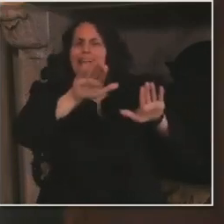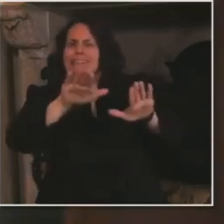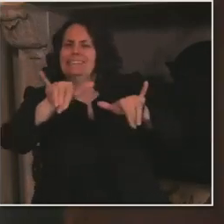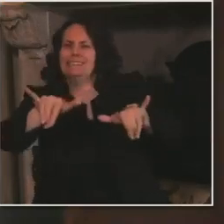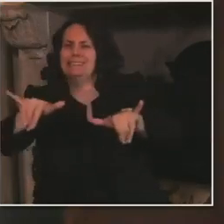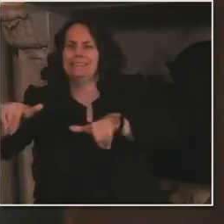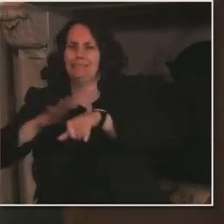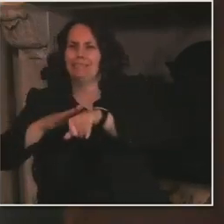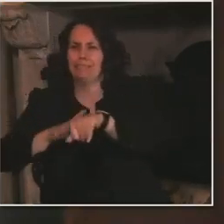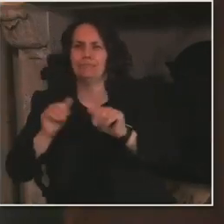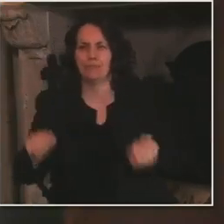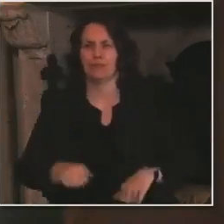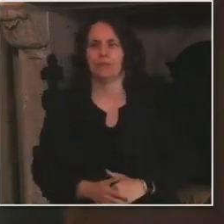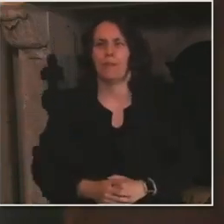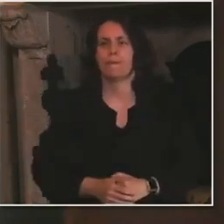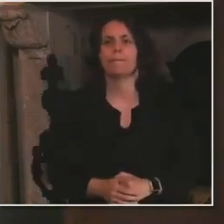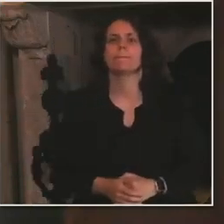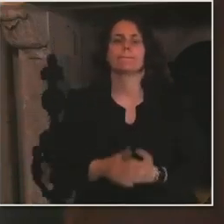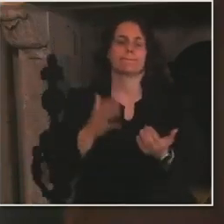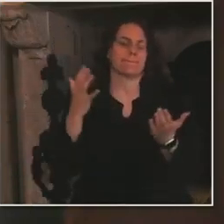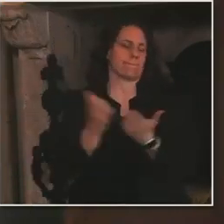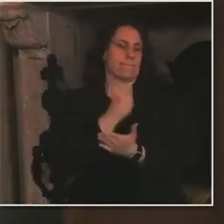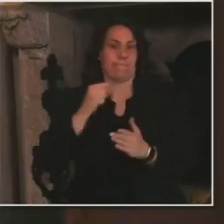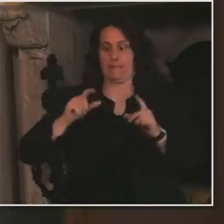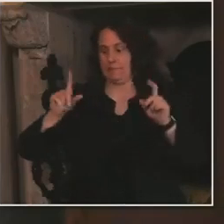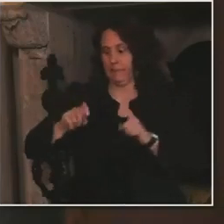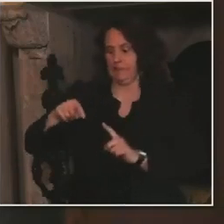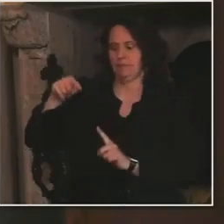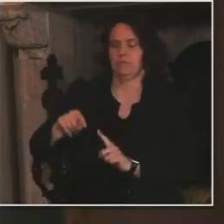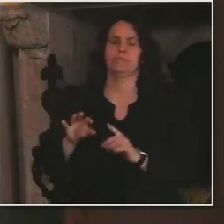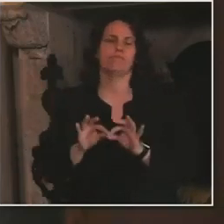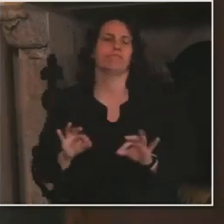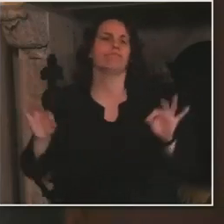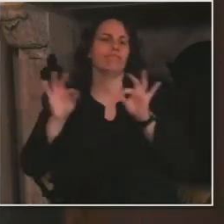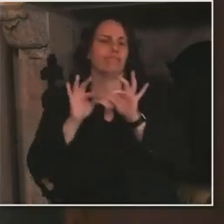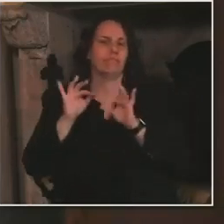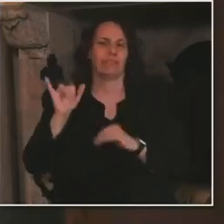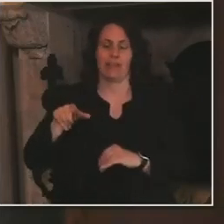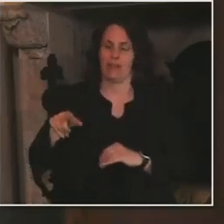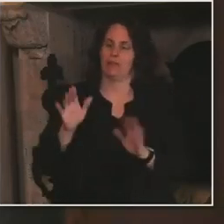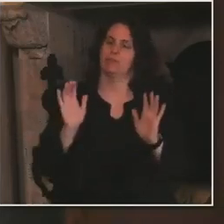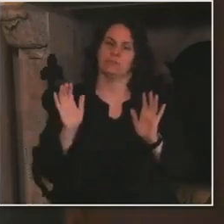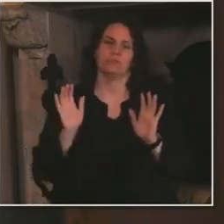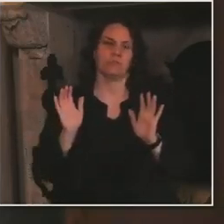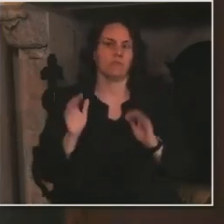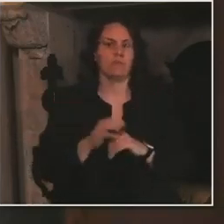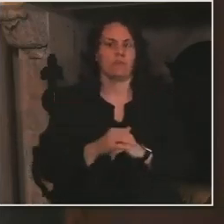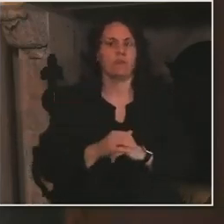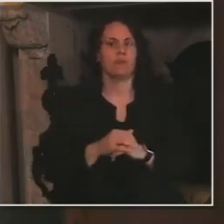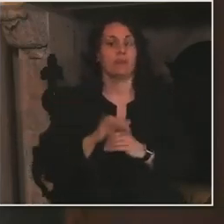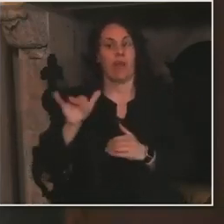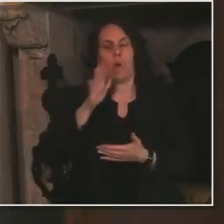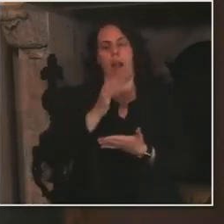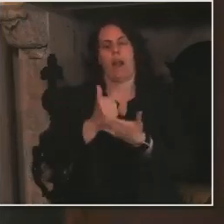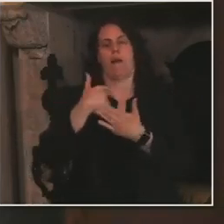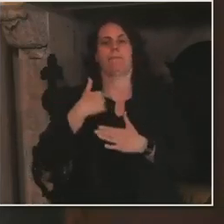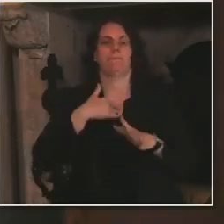pieces of infrastructure that will help us contain this disease as we continue to turn the dial and move